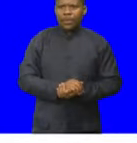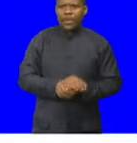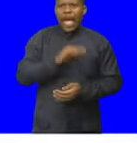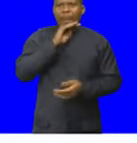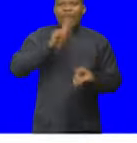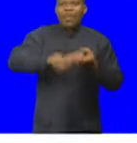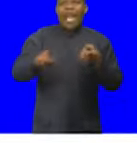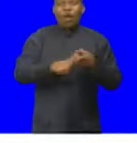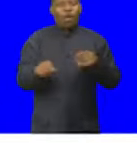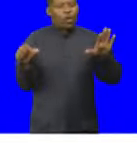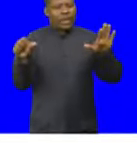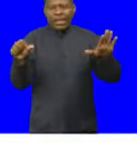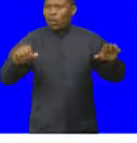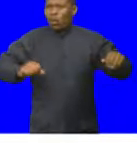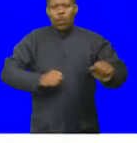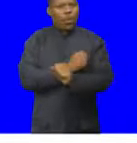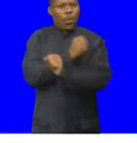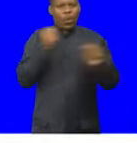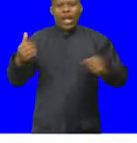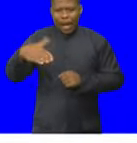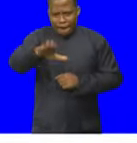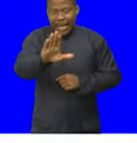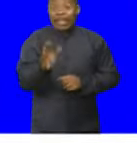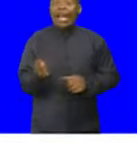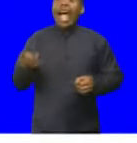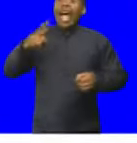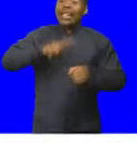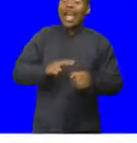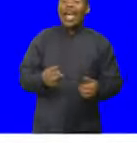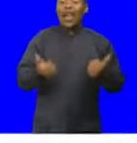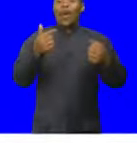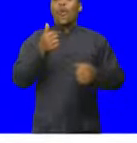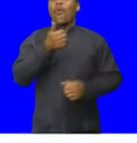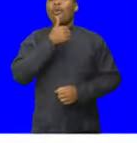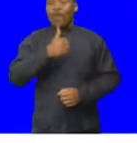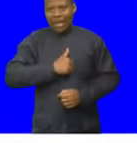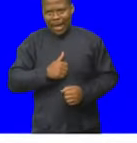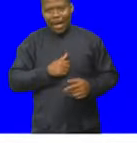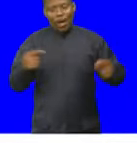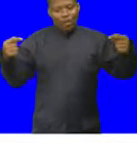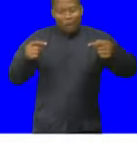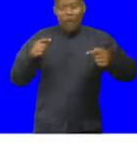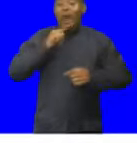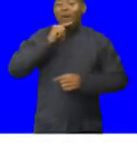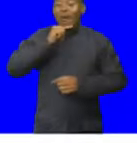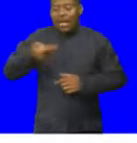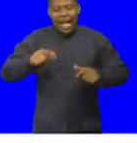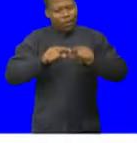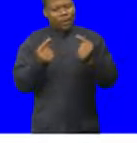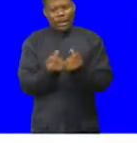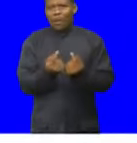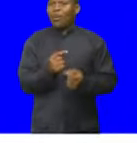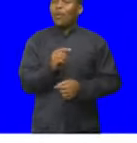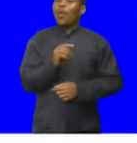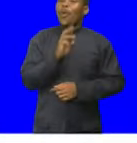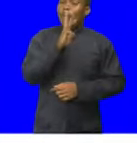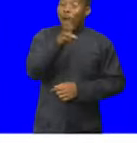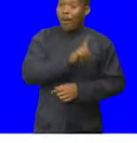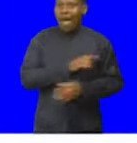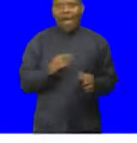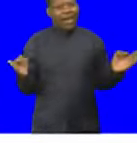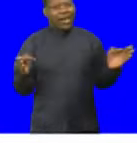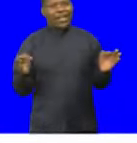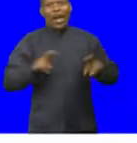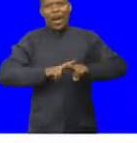games lesiya game. Lucky enough sa Green Man ngikonge I'm not worried sa Green Man, we are still there in this